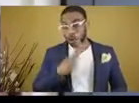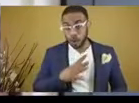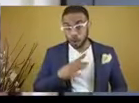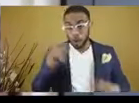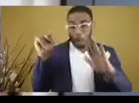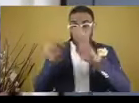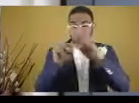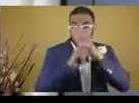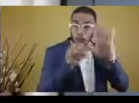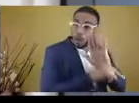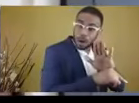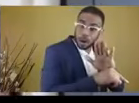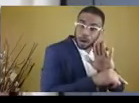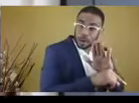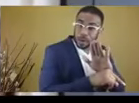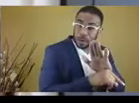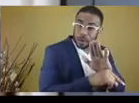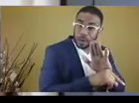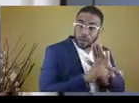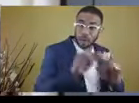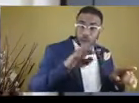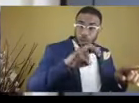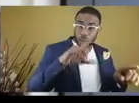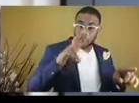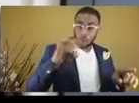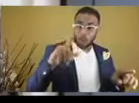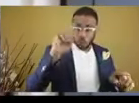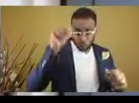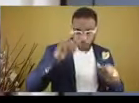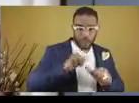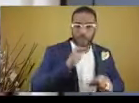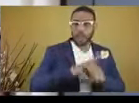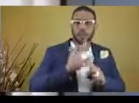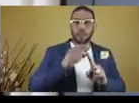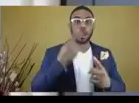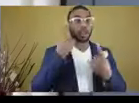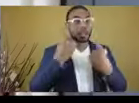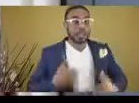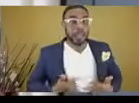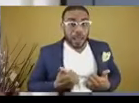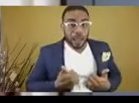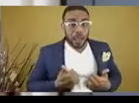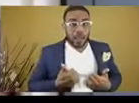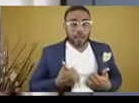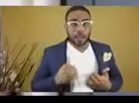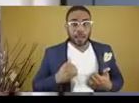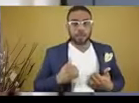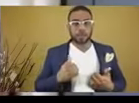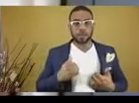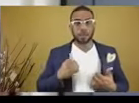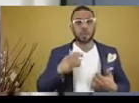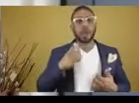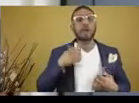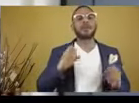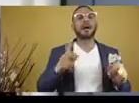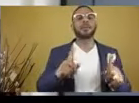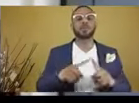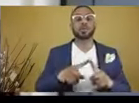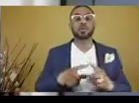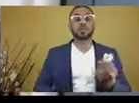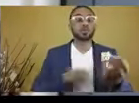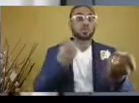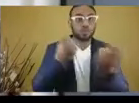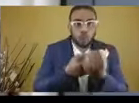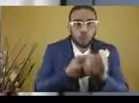murdered. But as Raquel Willis reminds us, it's not enough to only consider the lives of trans people in tragedy. We have an opportunity to support